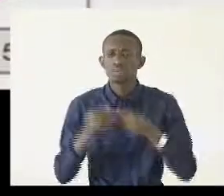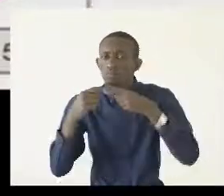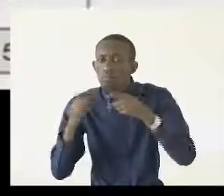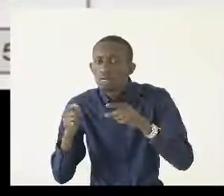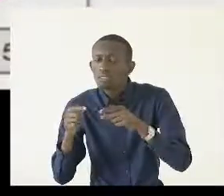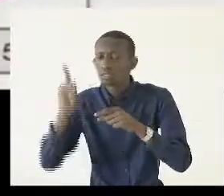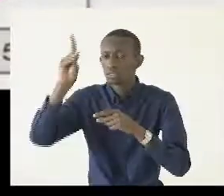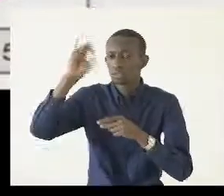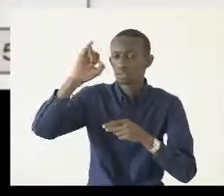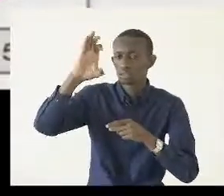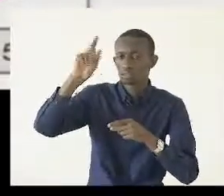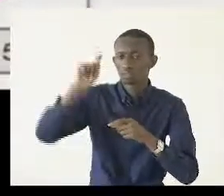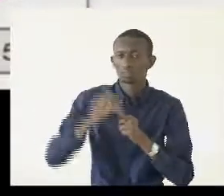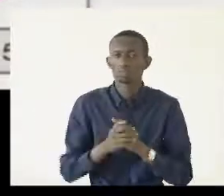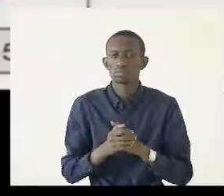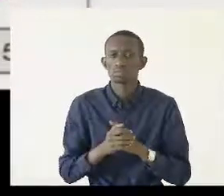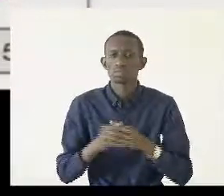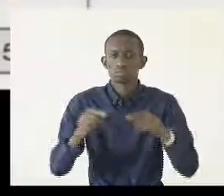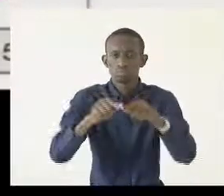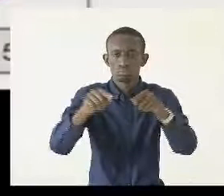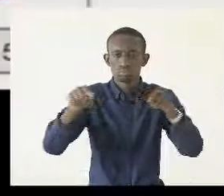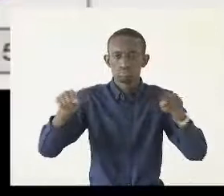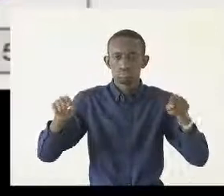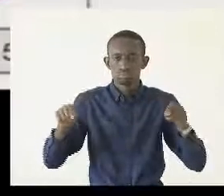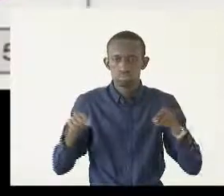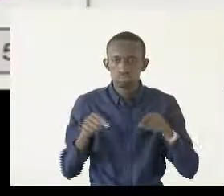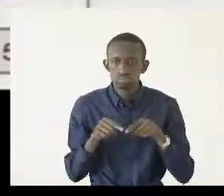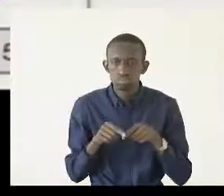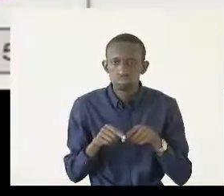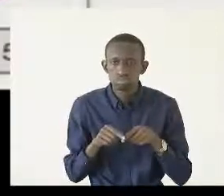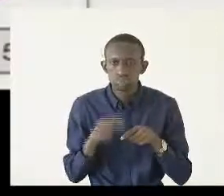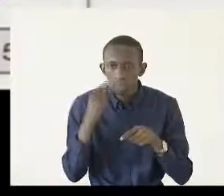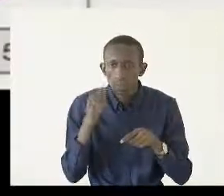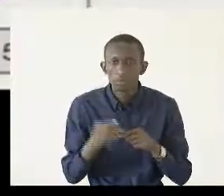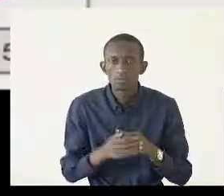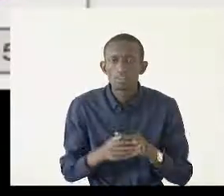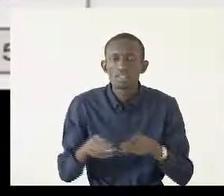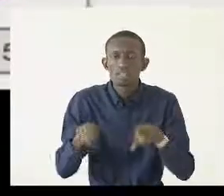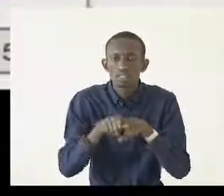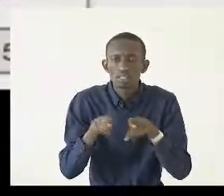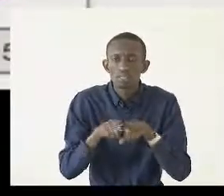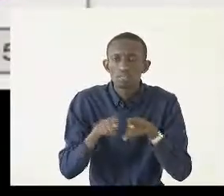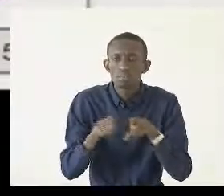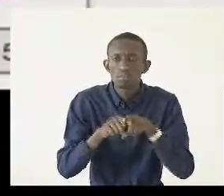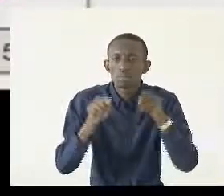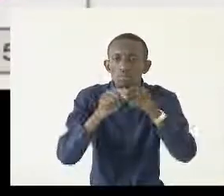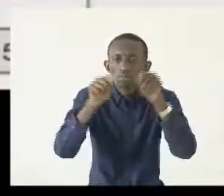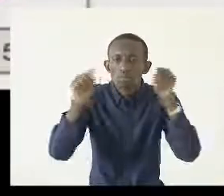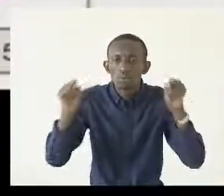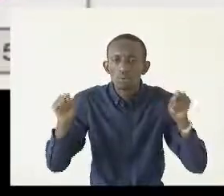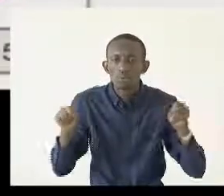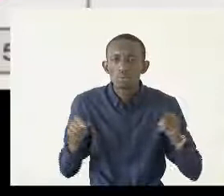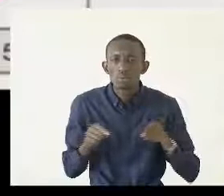in dicots, they are ringed. Like you can see, this is like a ring. This is a